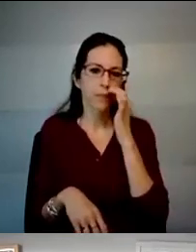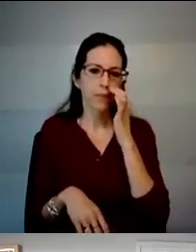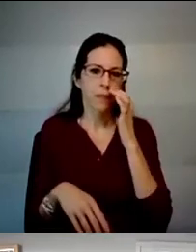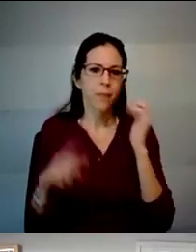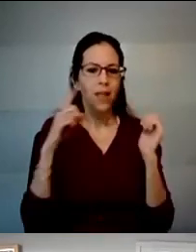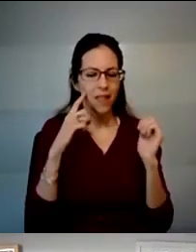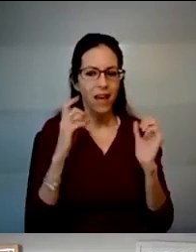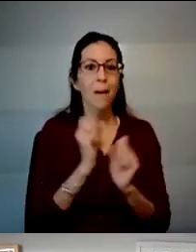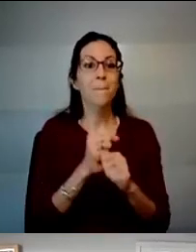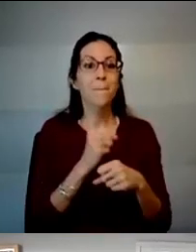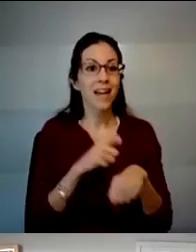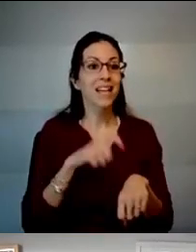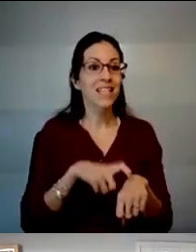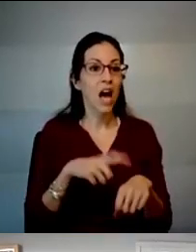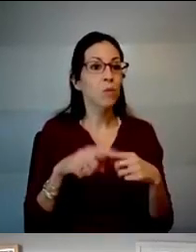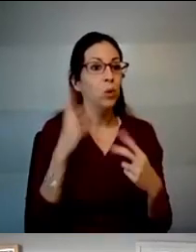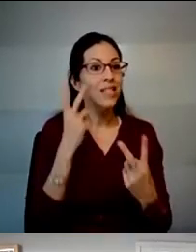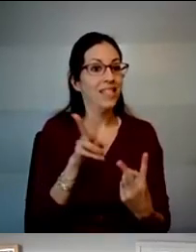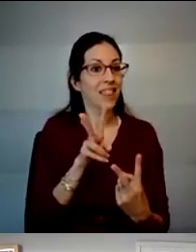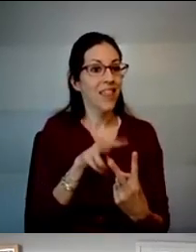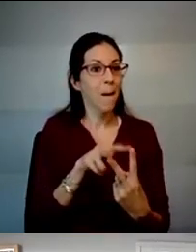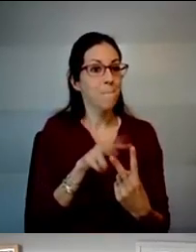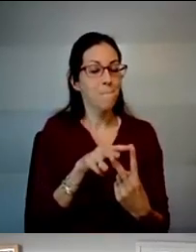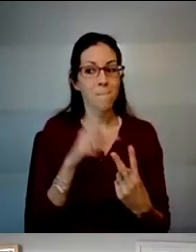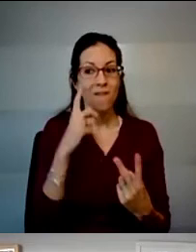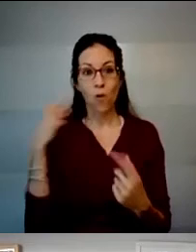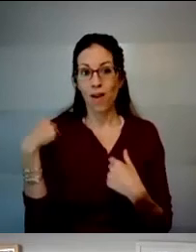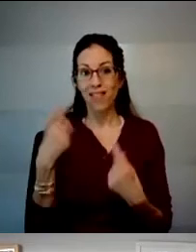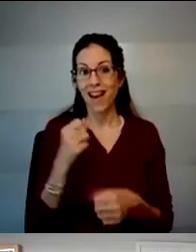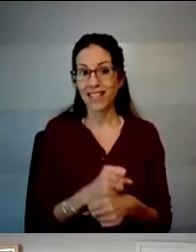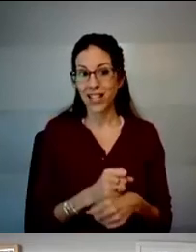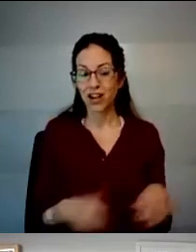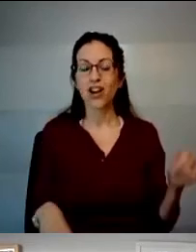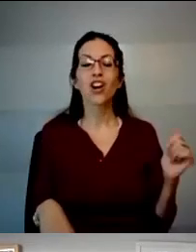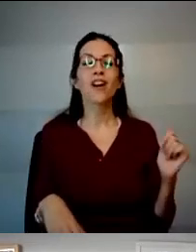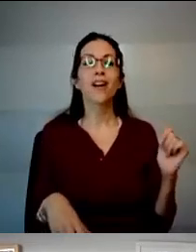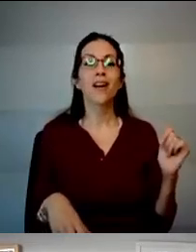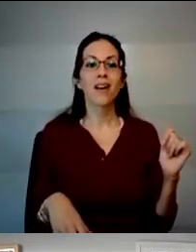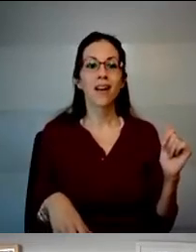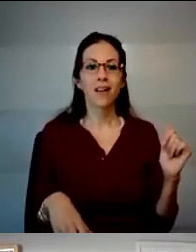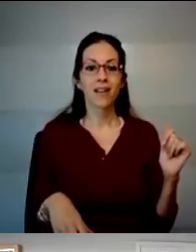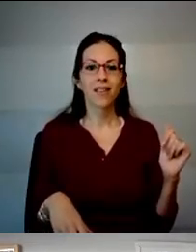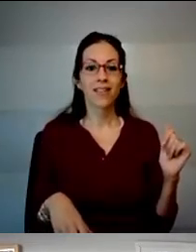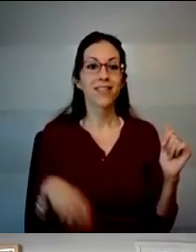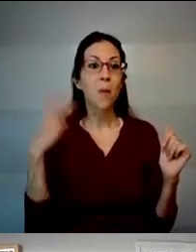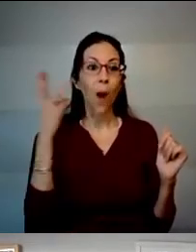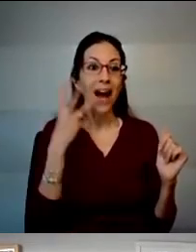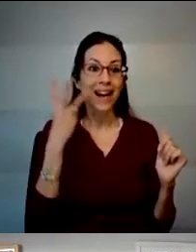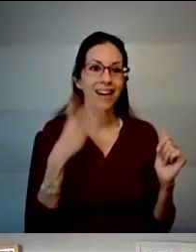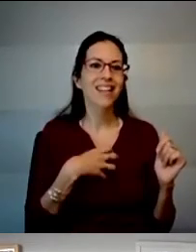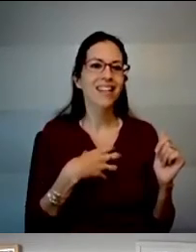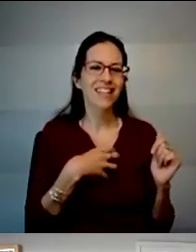making time to see them in the last year, and I mean, just kind of, you know, whine